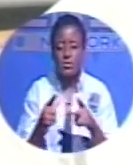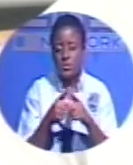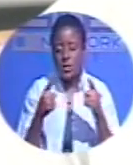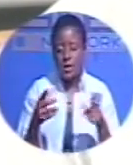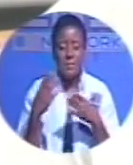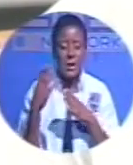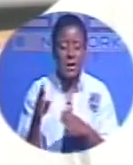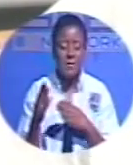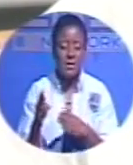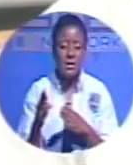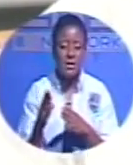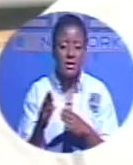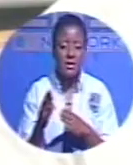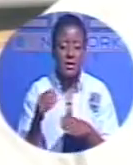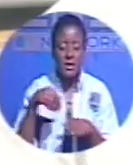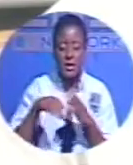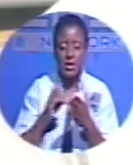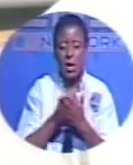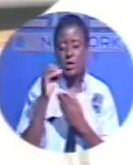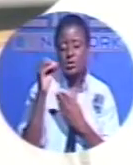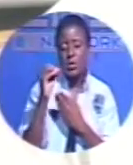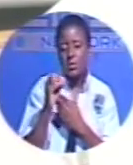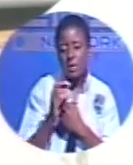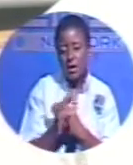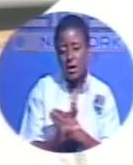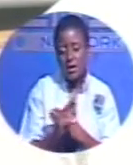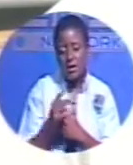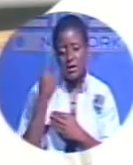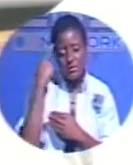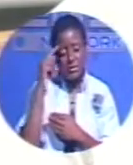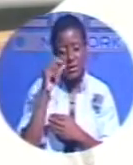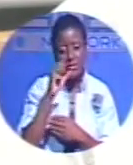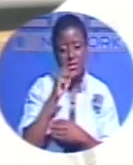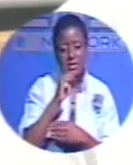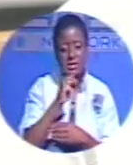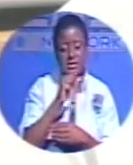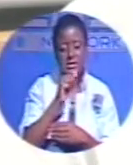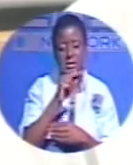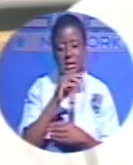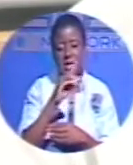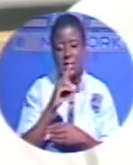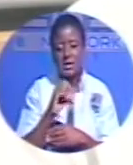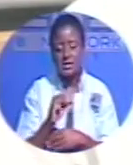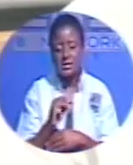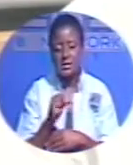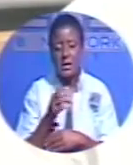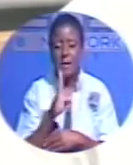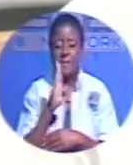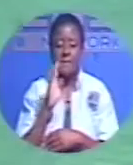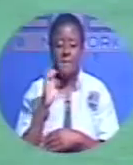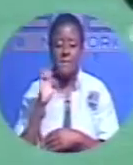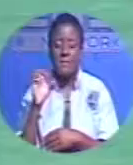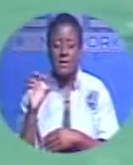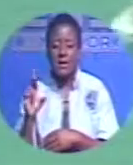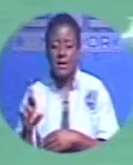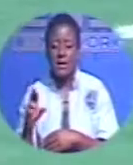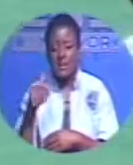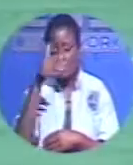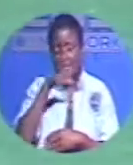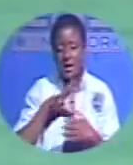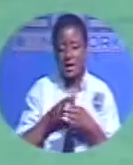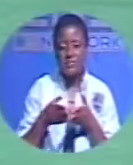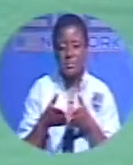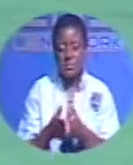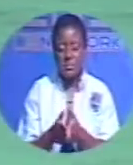Bahama sometime in October for the Sans Bear Man in the Boat Sculling Championship of the Bahamas. So we're looking forward and we'll see you